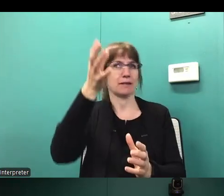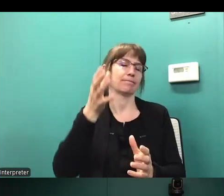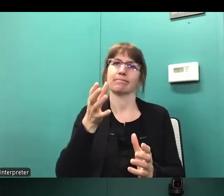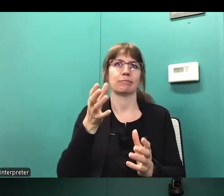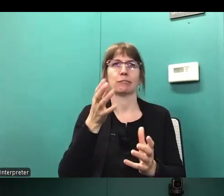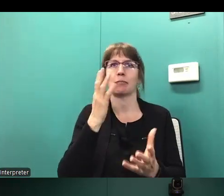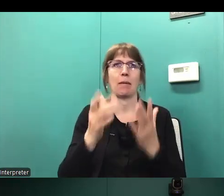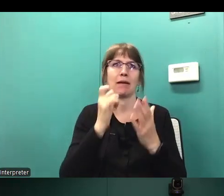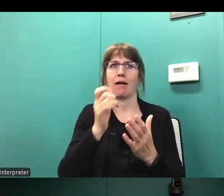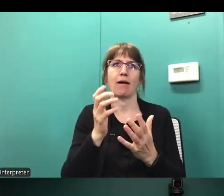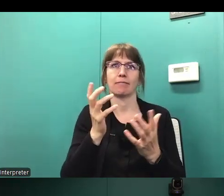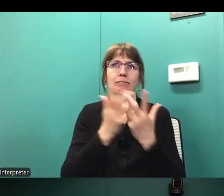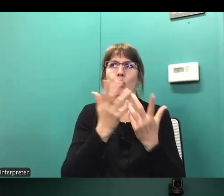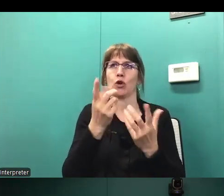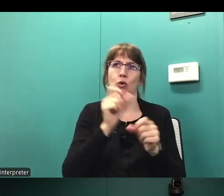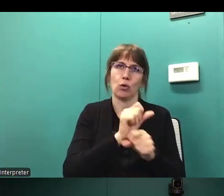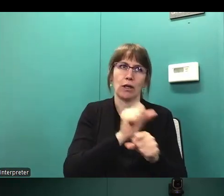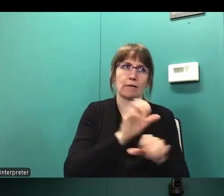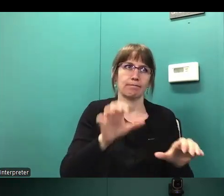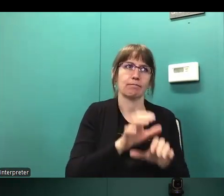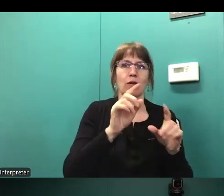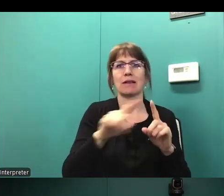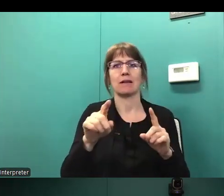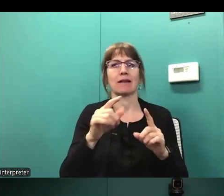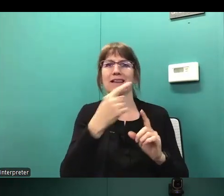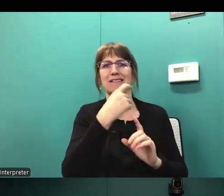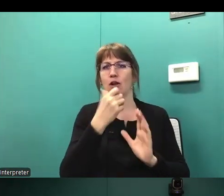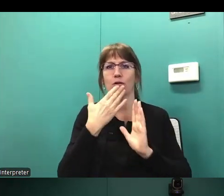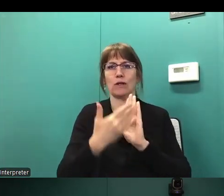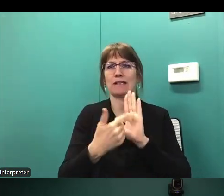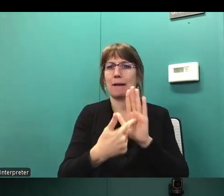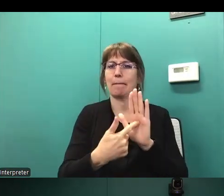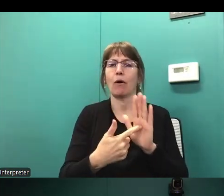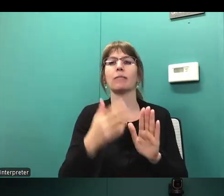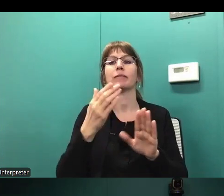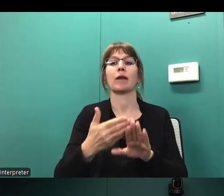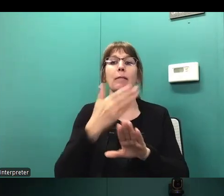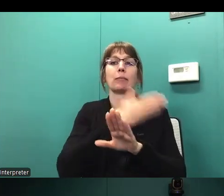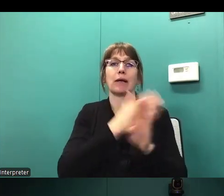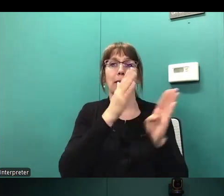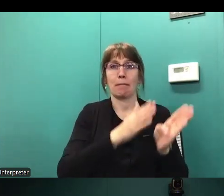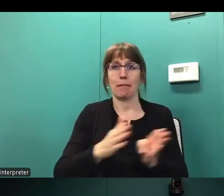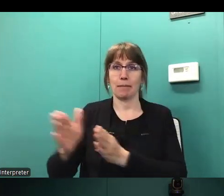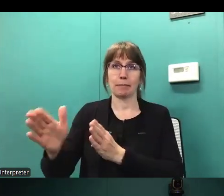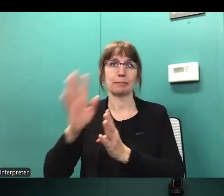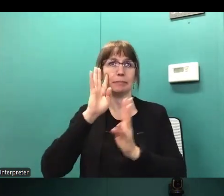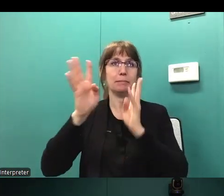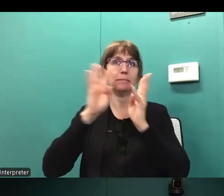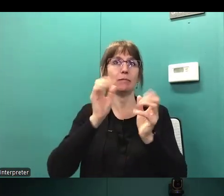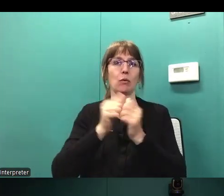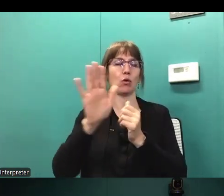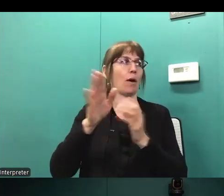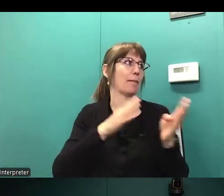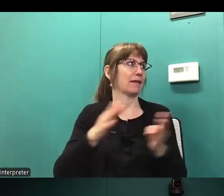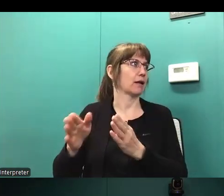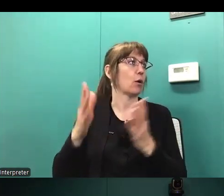you're working on. So this is not a good example. So if you pre-plan, come up with your method. What